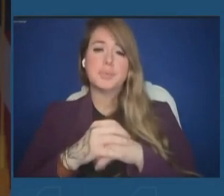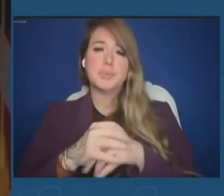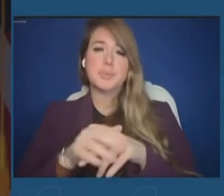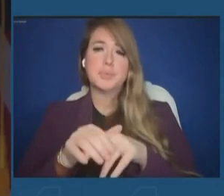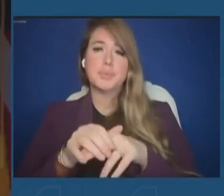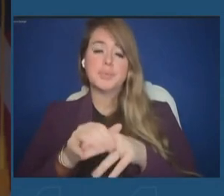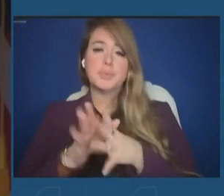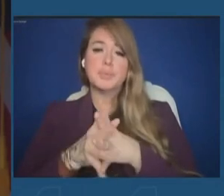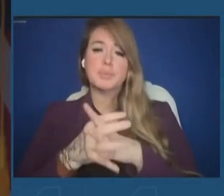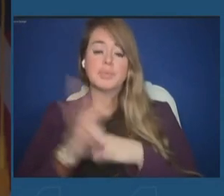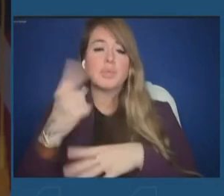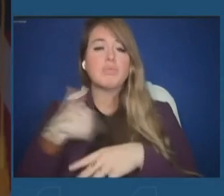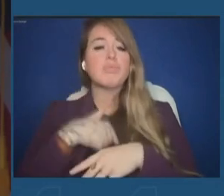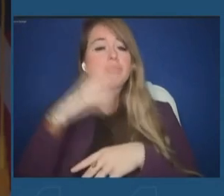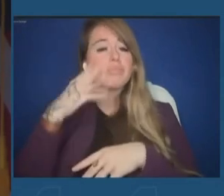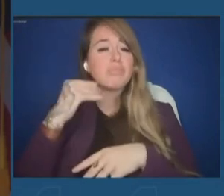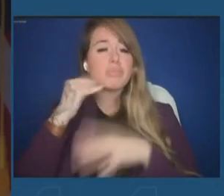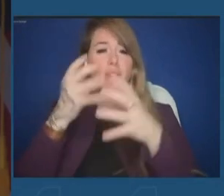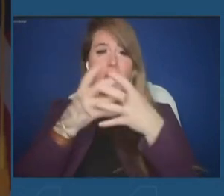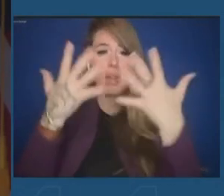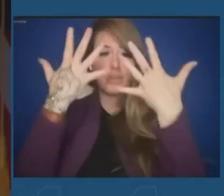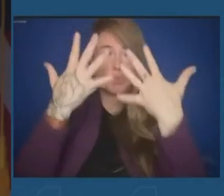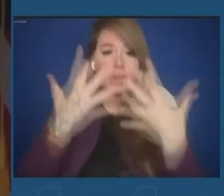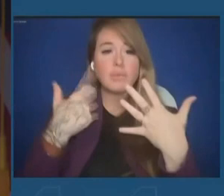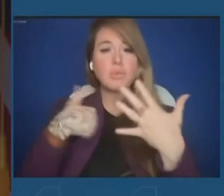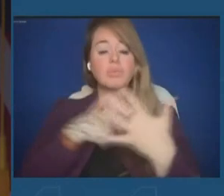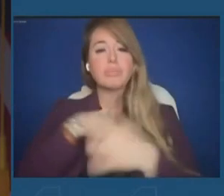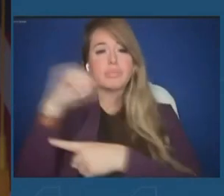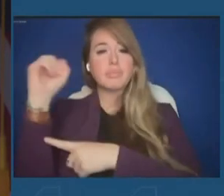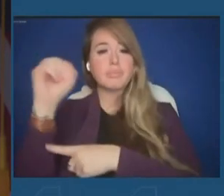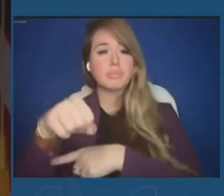we've had a lot of tragedy. We've overcome so much.